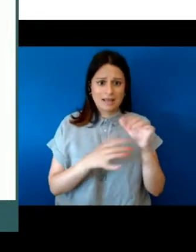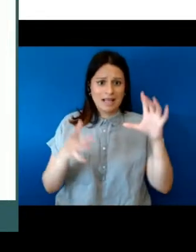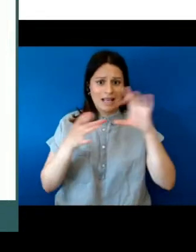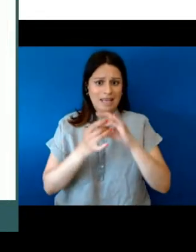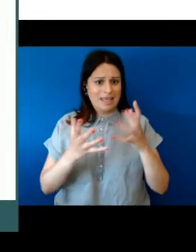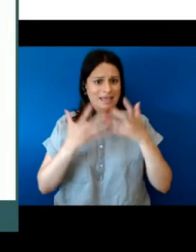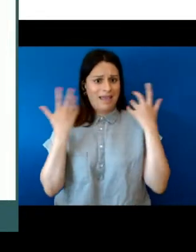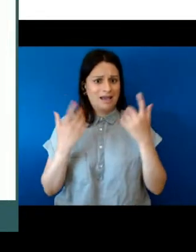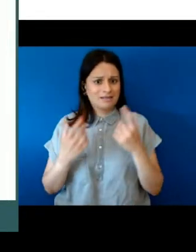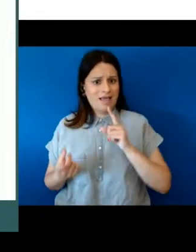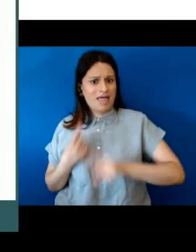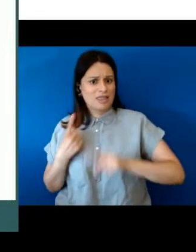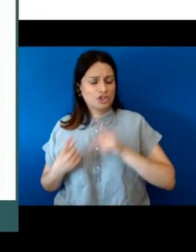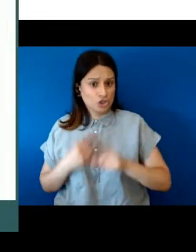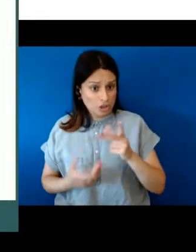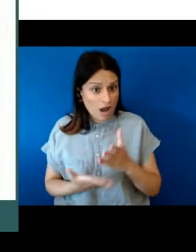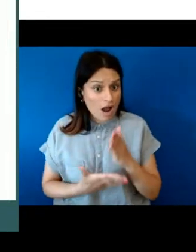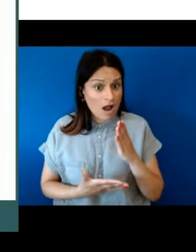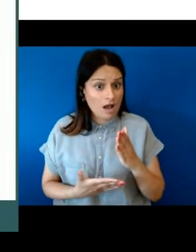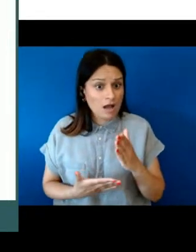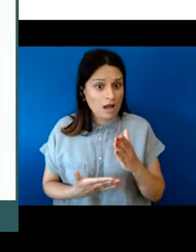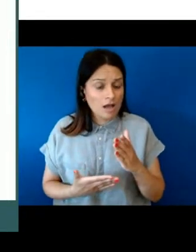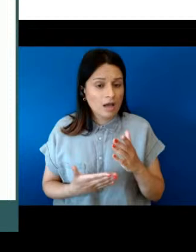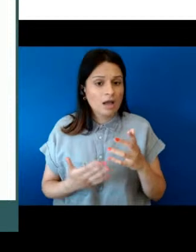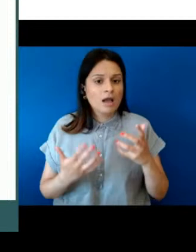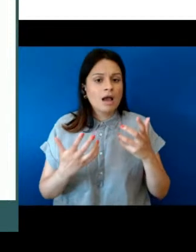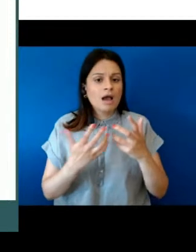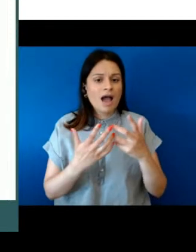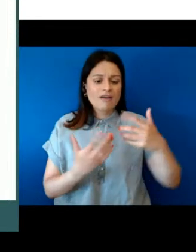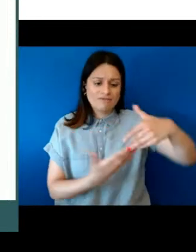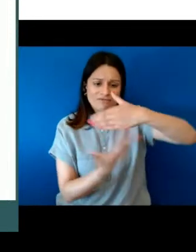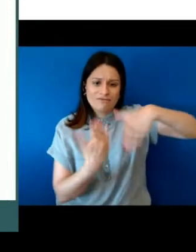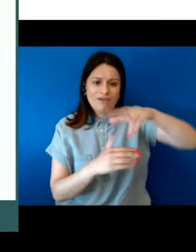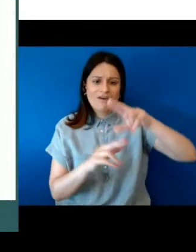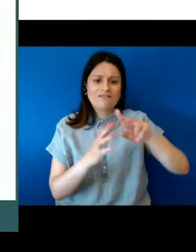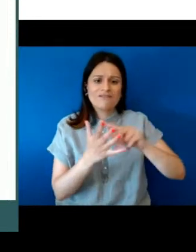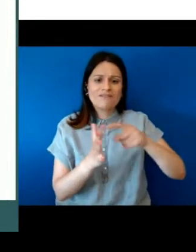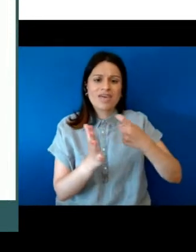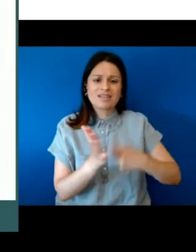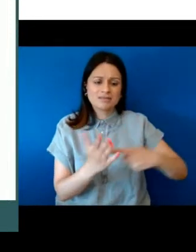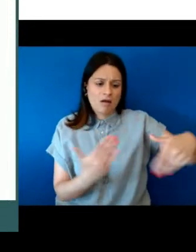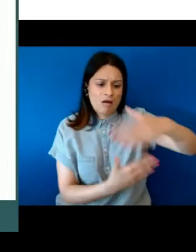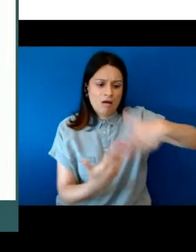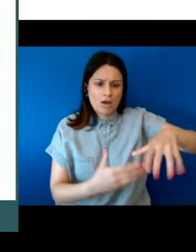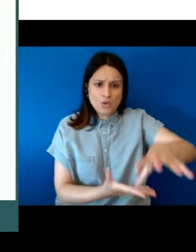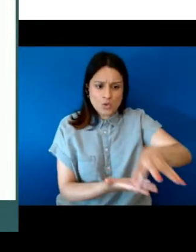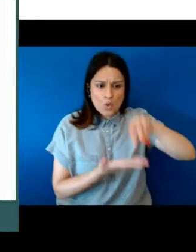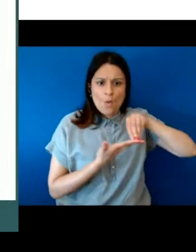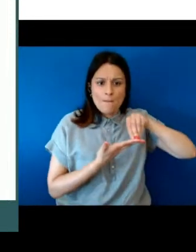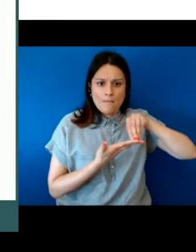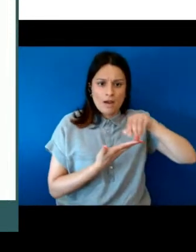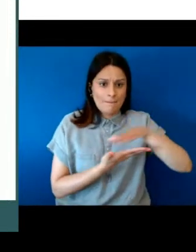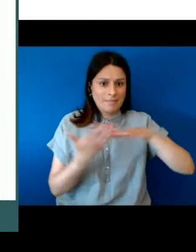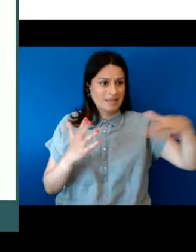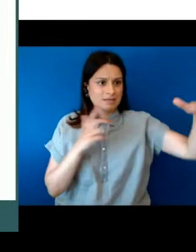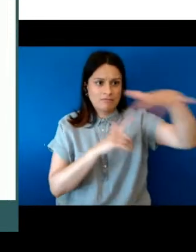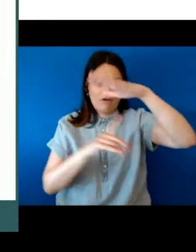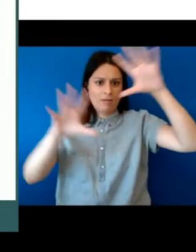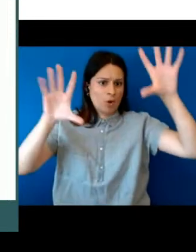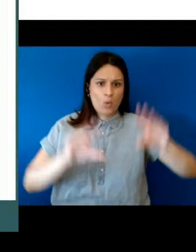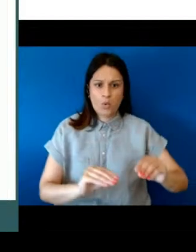that high filtration system does cat allergen out of the environment. Whether it's enough